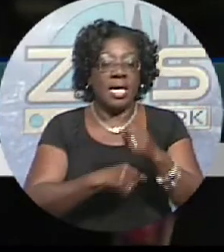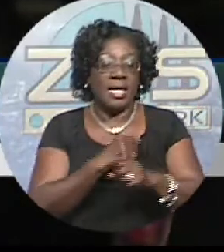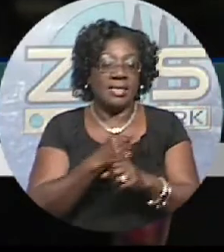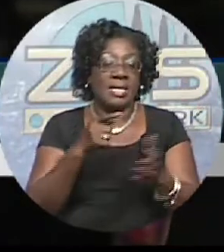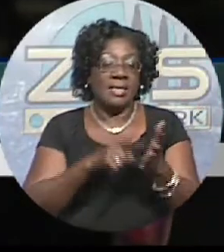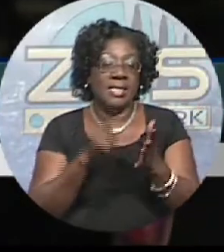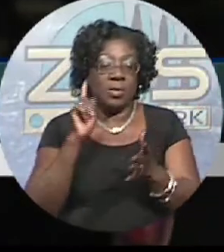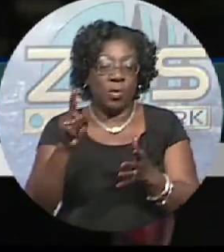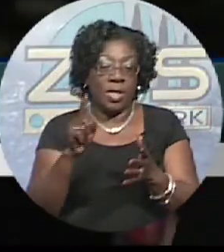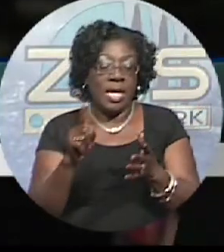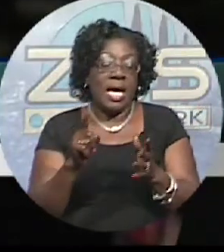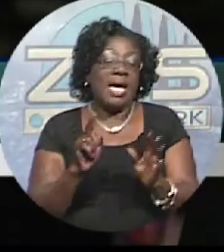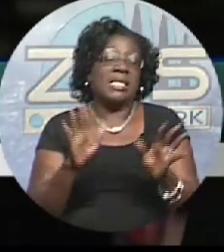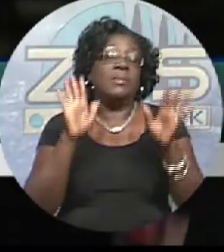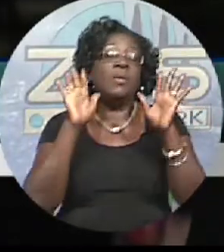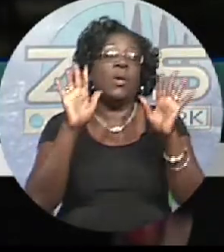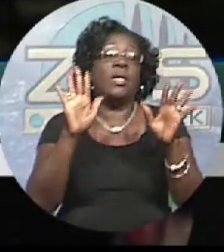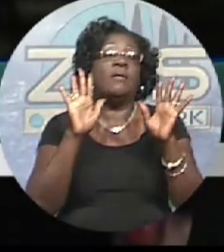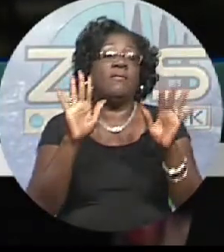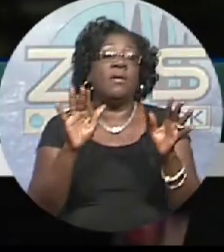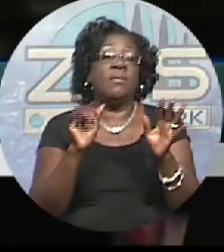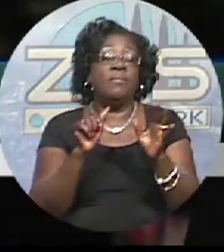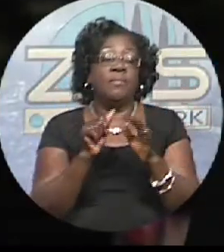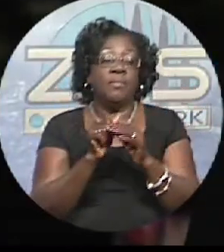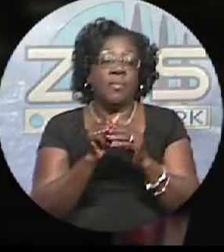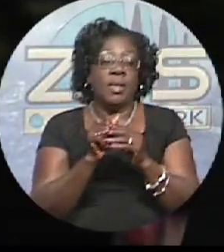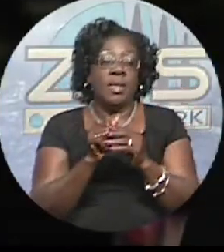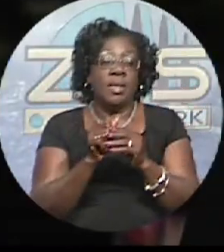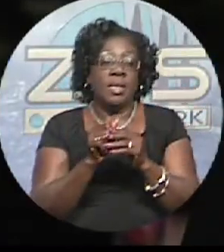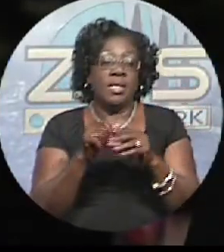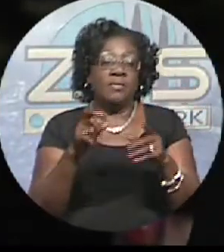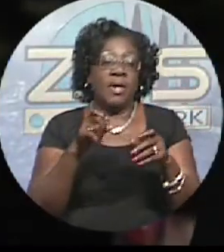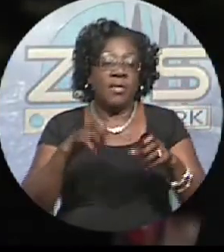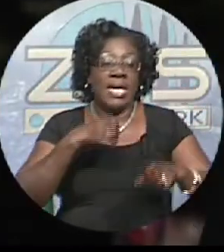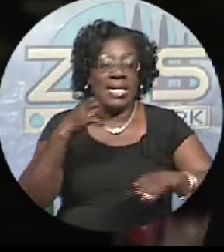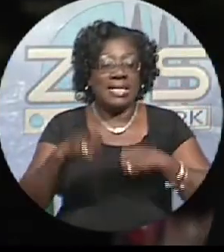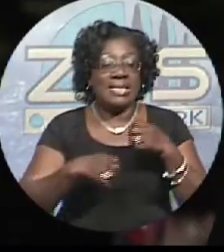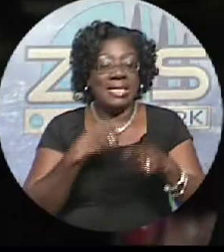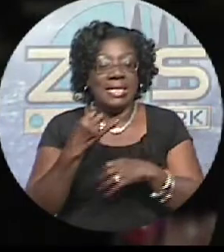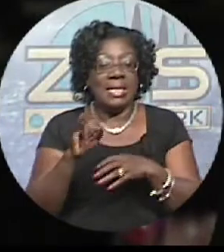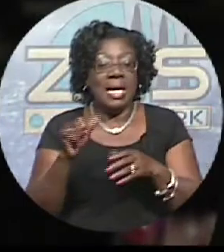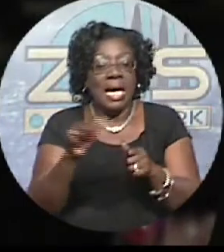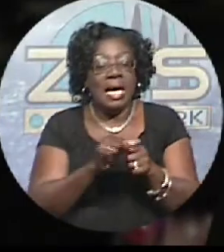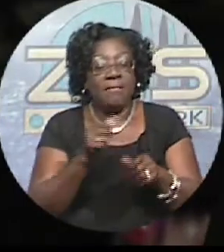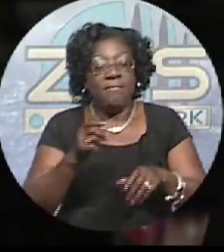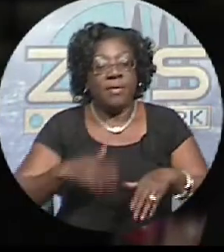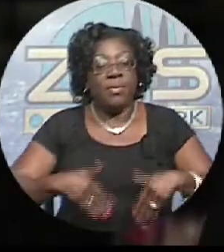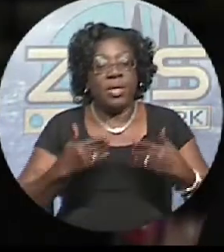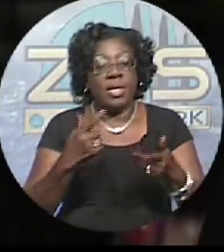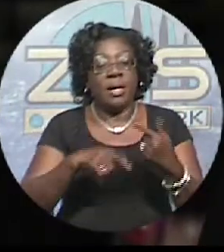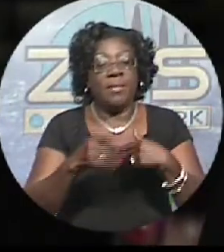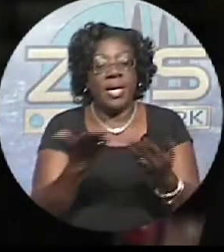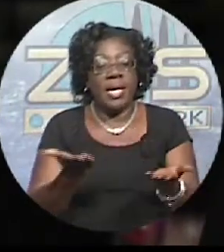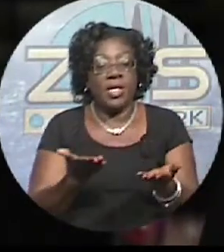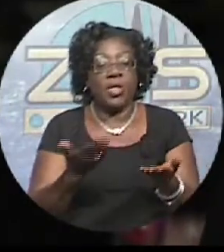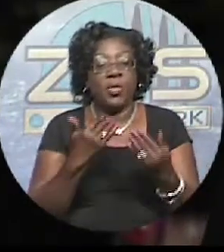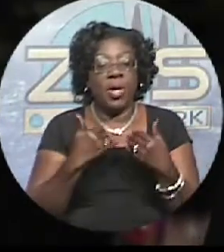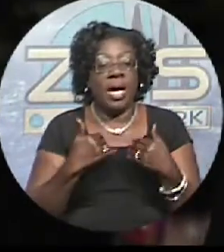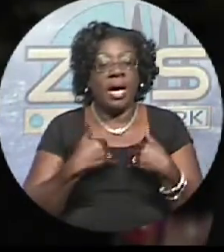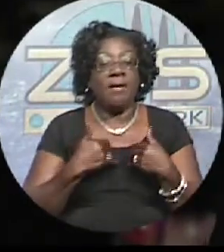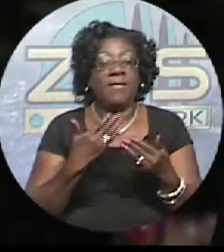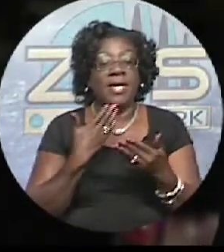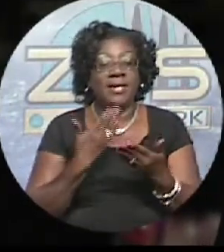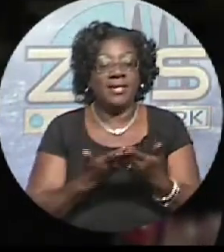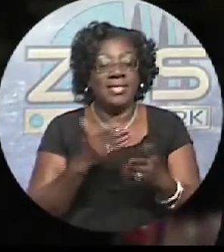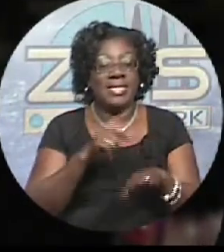the other pleasant part of the ball is that it's very entertaining. Everybody who comes here have a good time and can't wait for the next